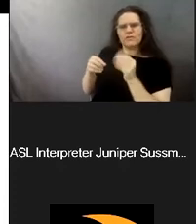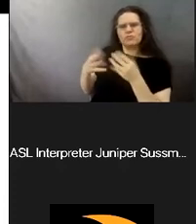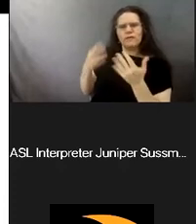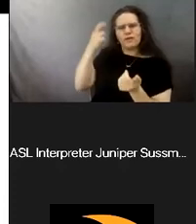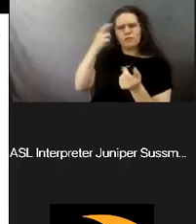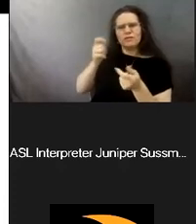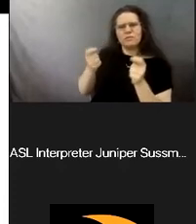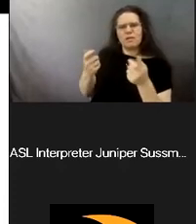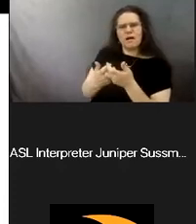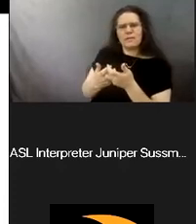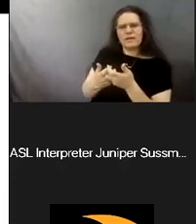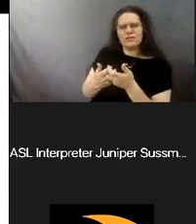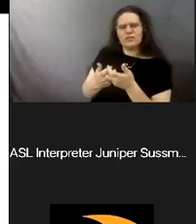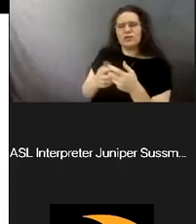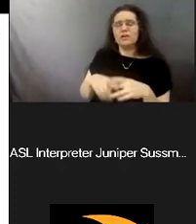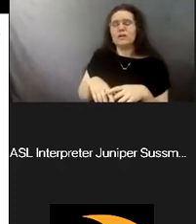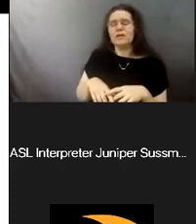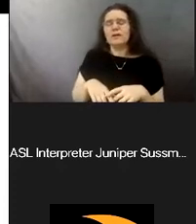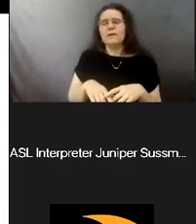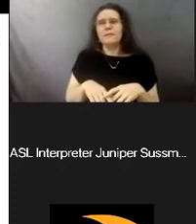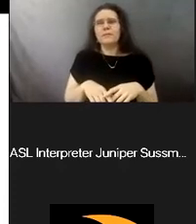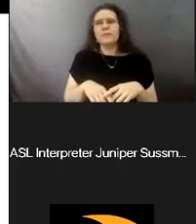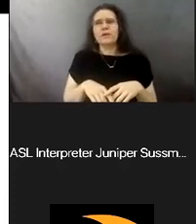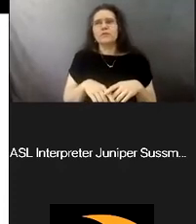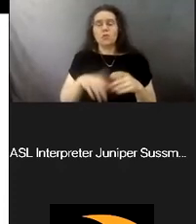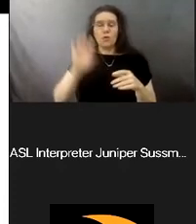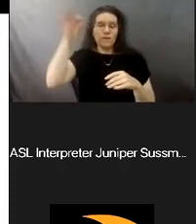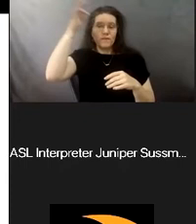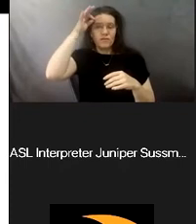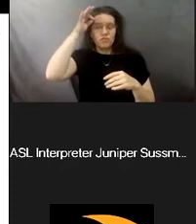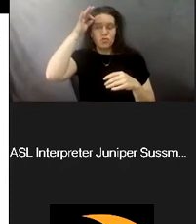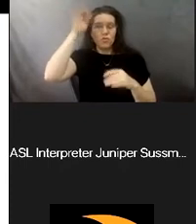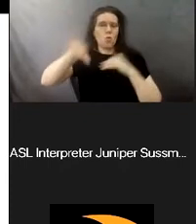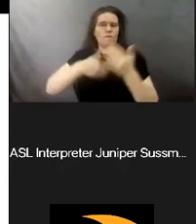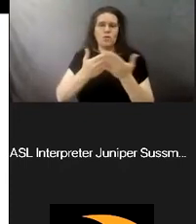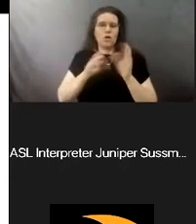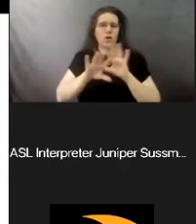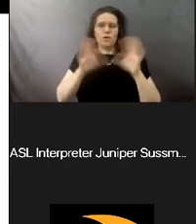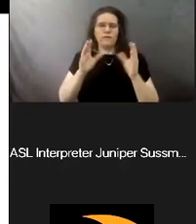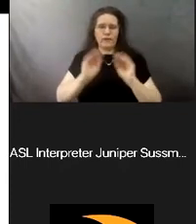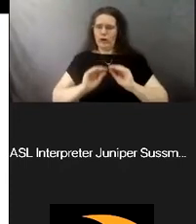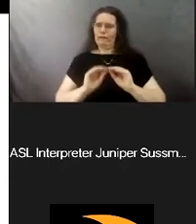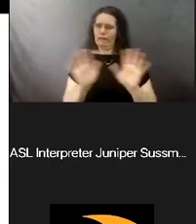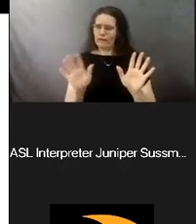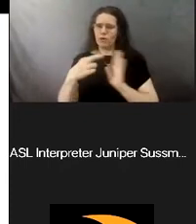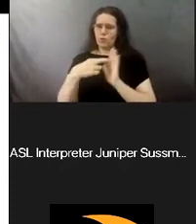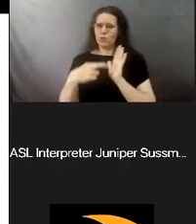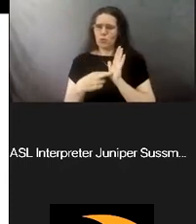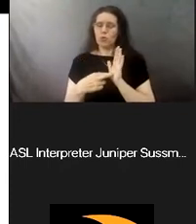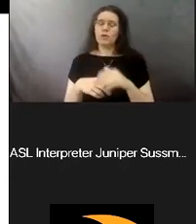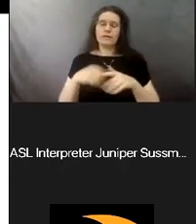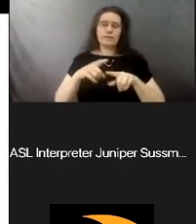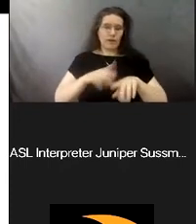the federal government as a whole has made clear that depending on the circumstances, some degree